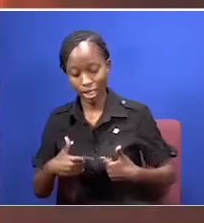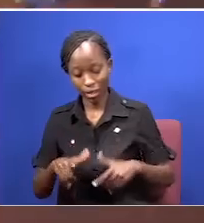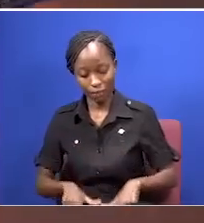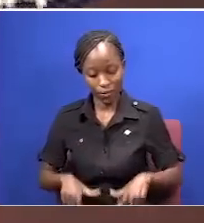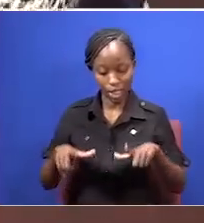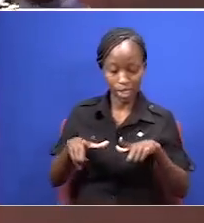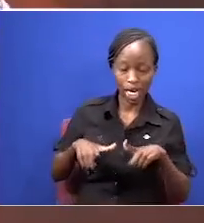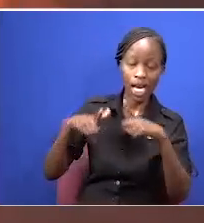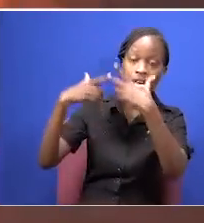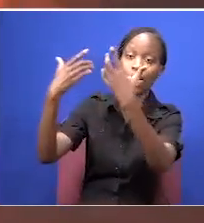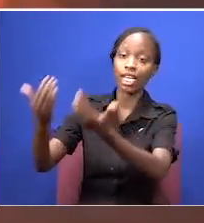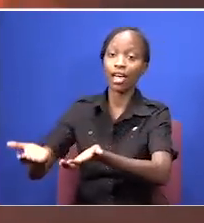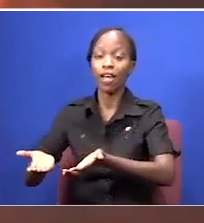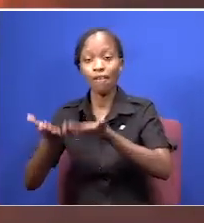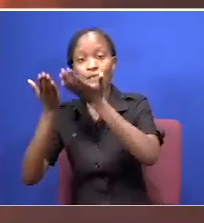is